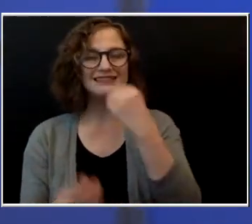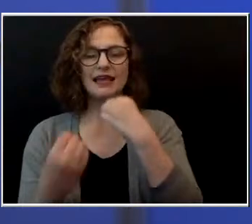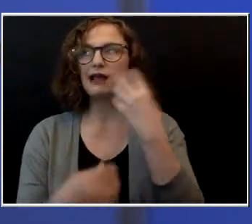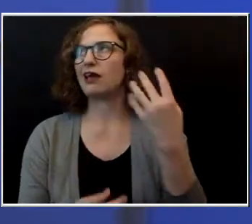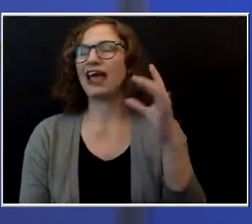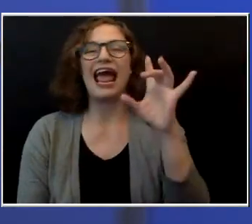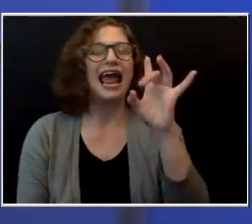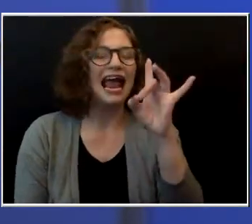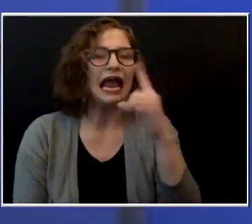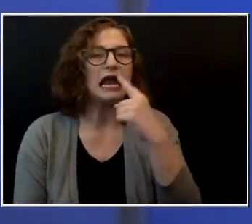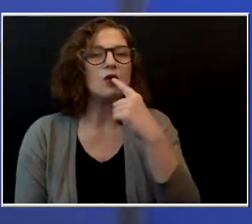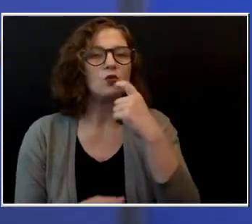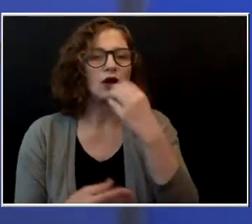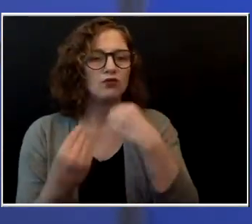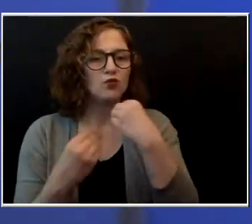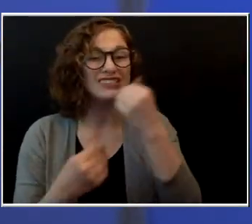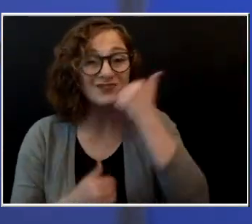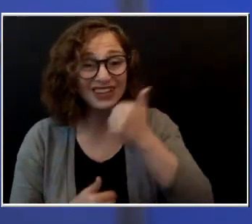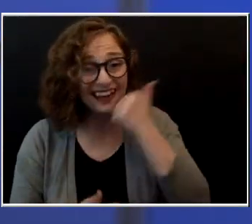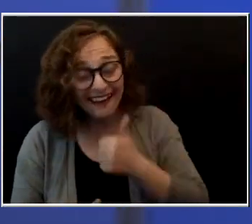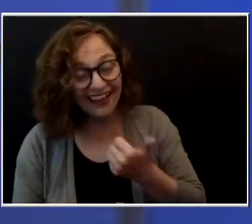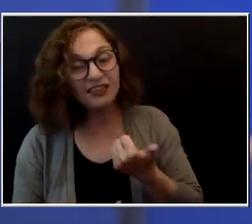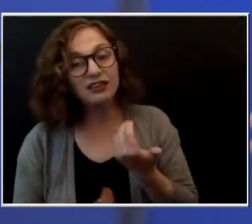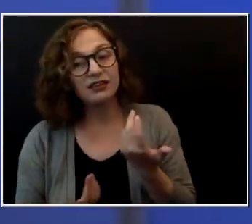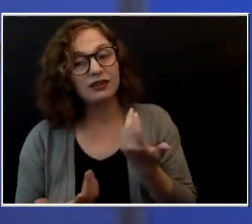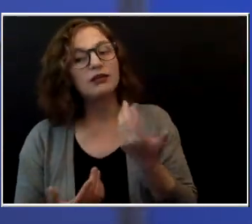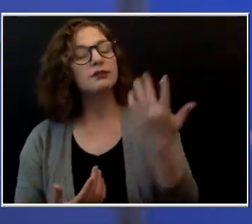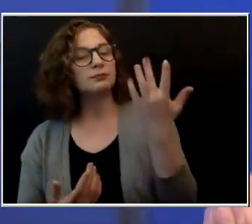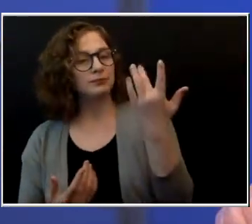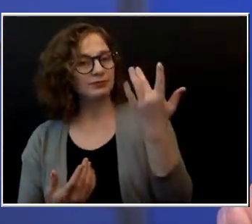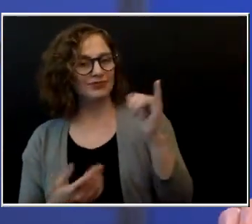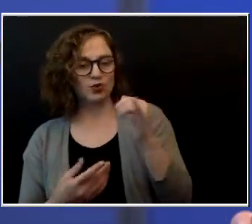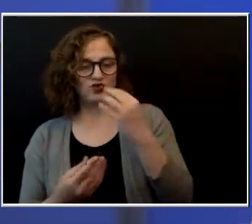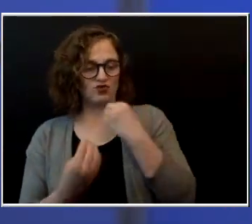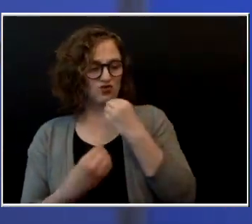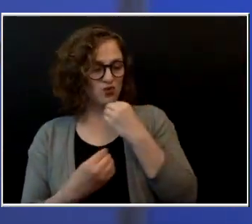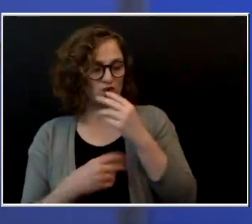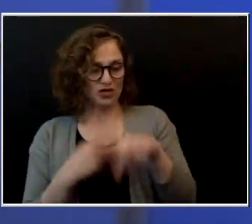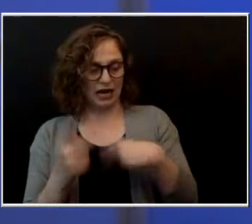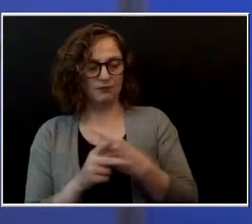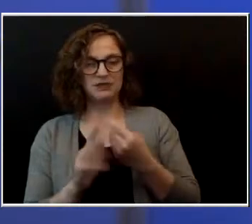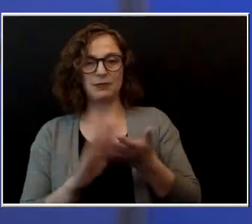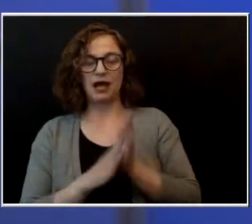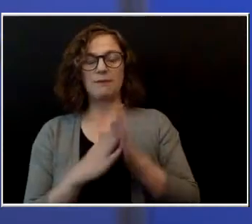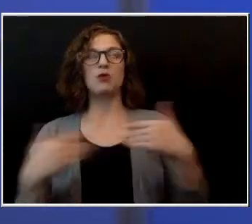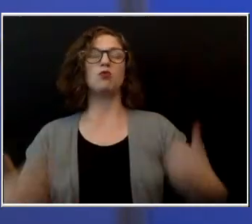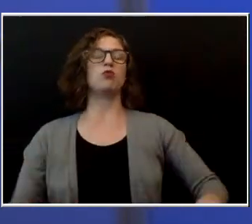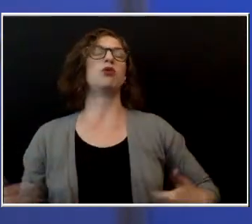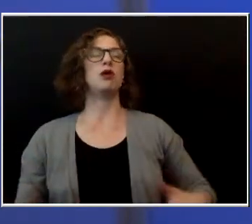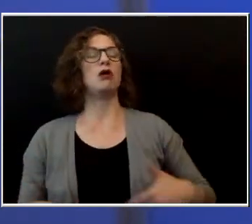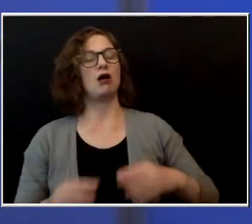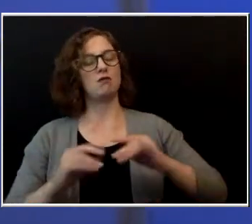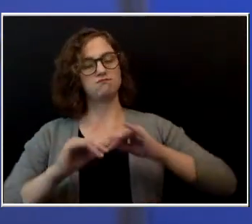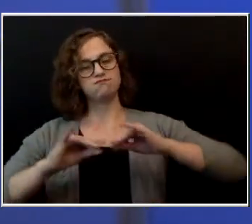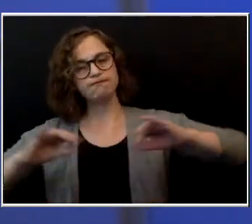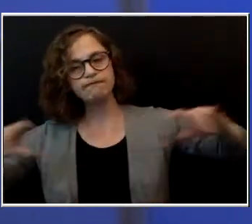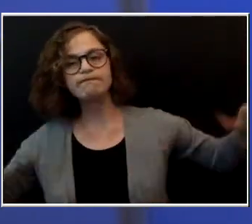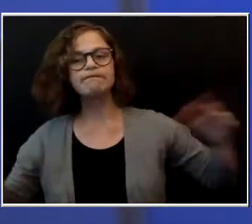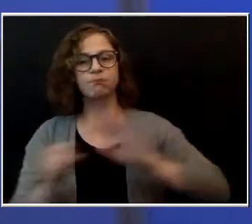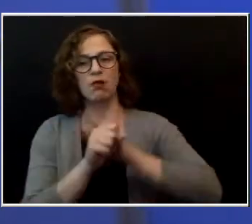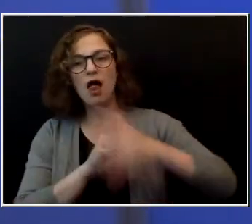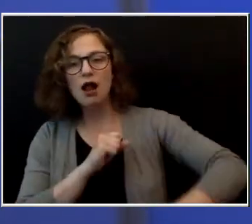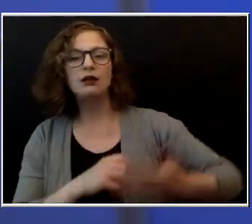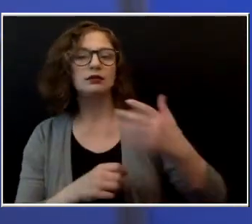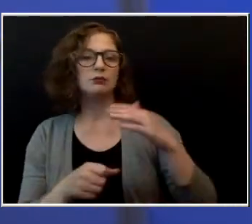a lot more of them. So that's an easy target. It's not that you shouldn't eat the red foods. You just want to be aware that you're eating red foods.